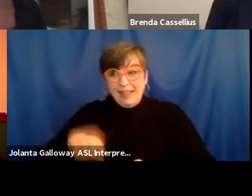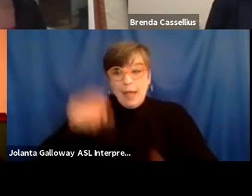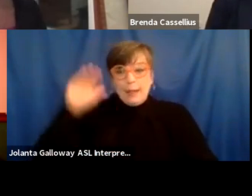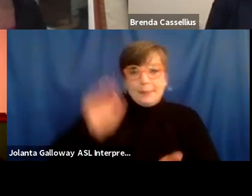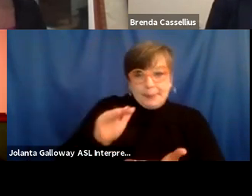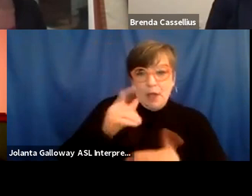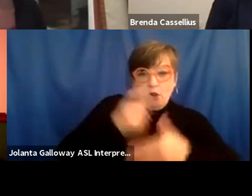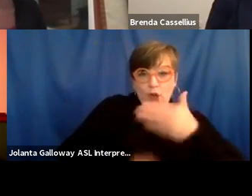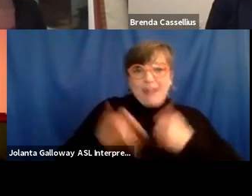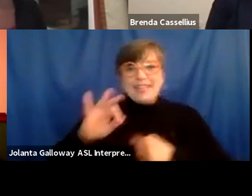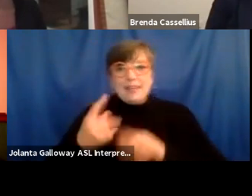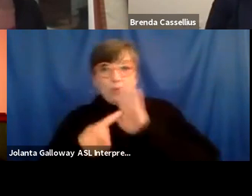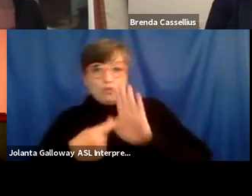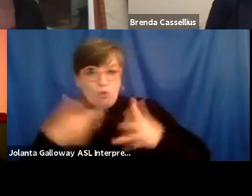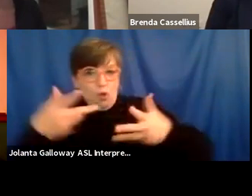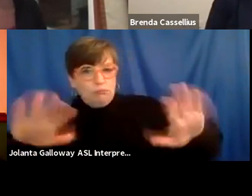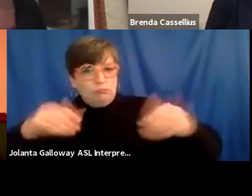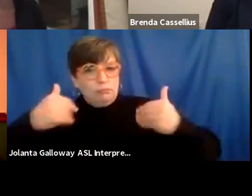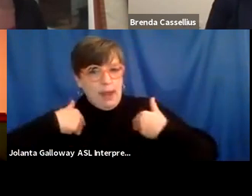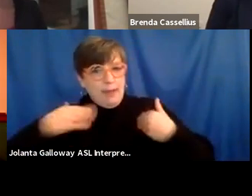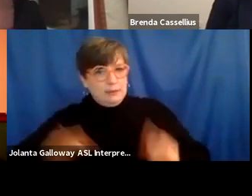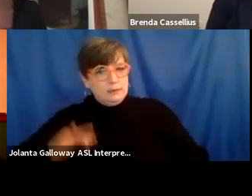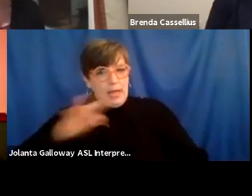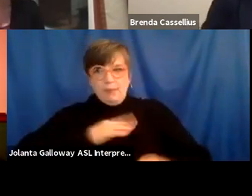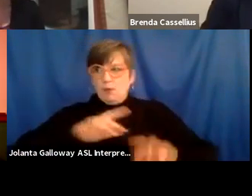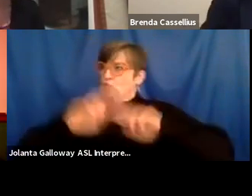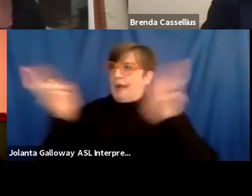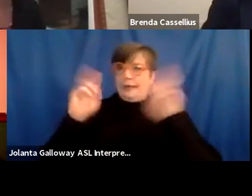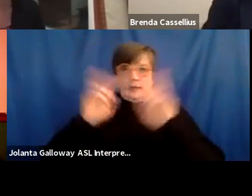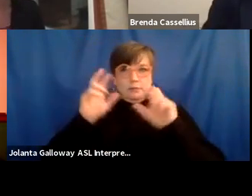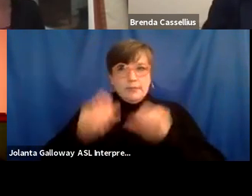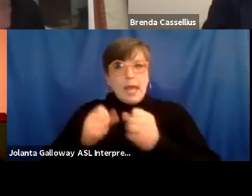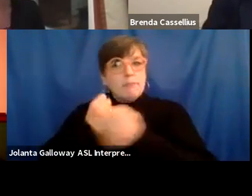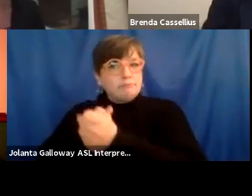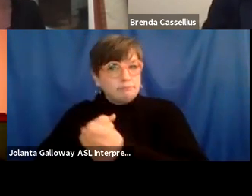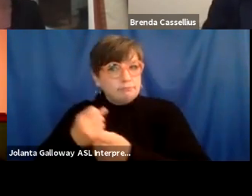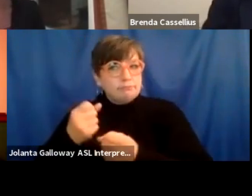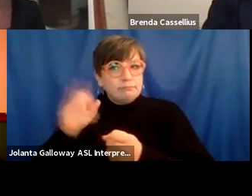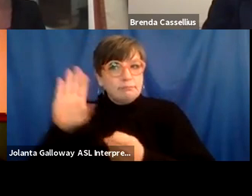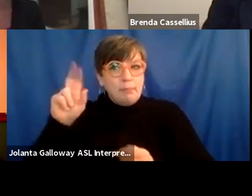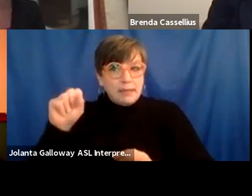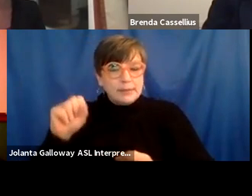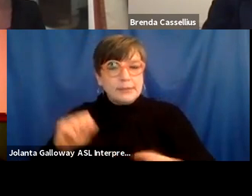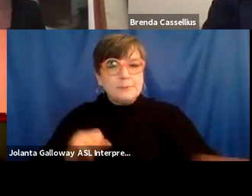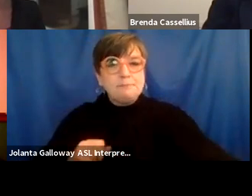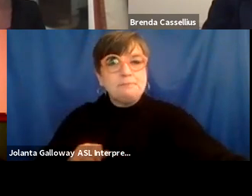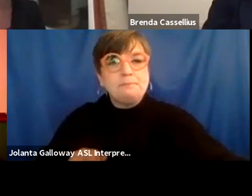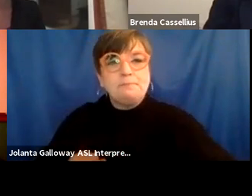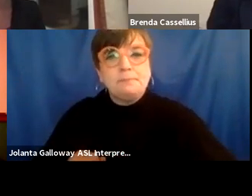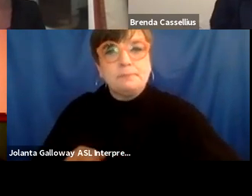by sort of showing that we have the staff needed to support students on the bus. And so some of